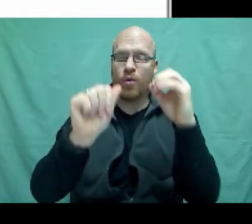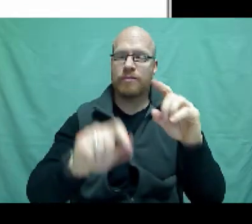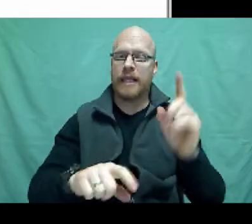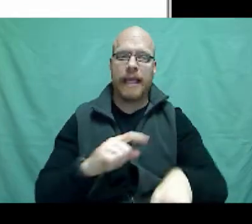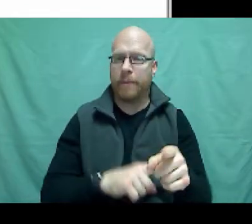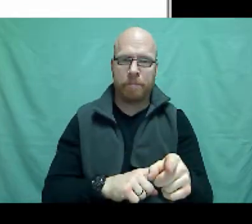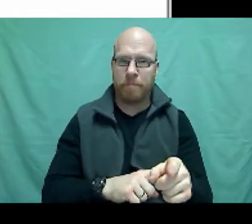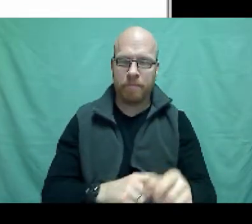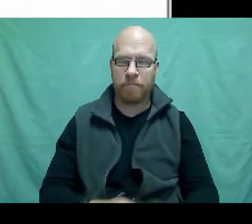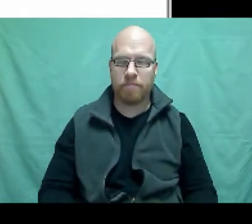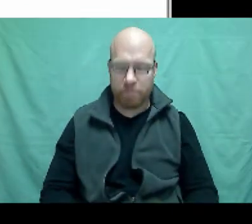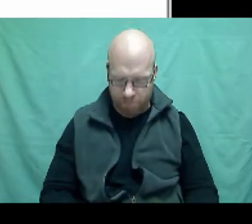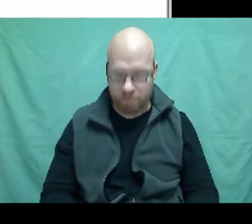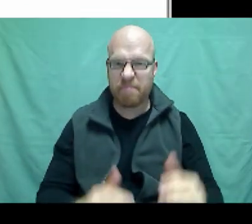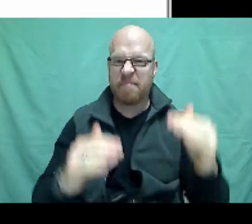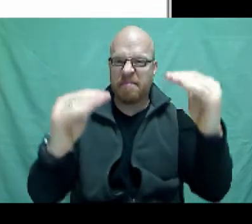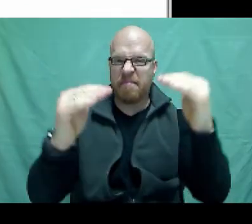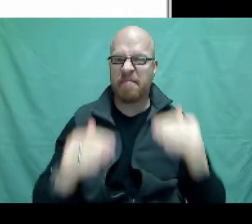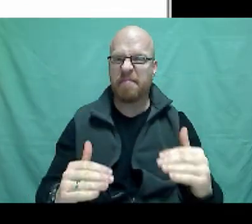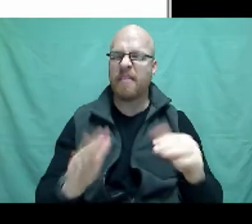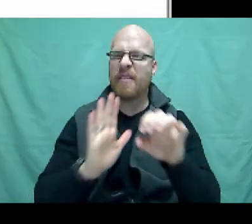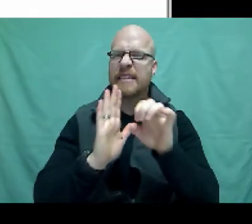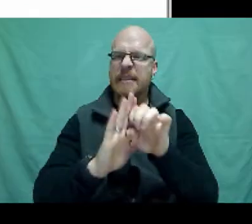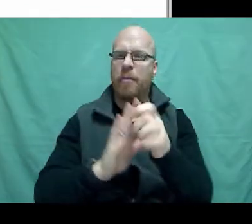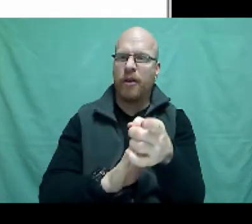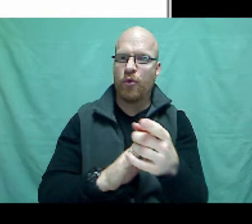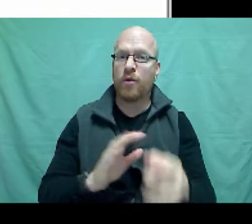fine, but a cannot be equal to 0.